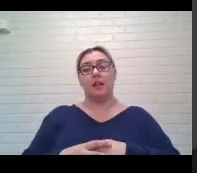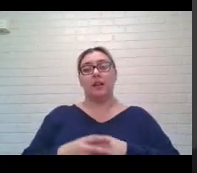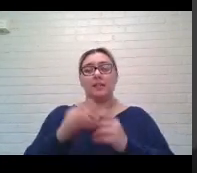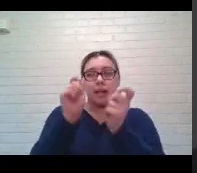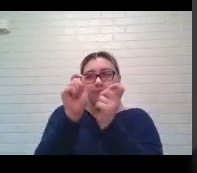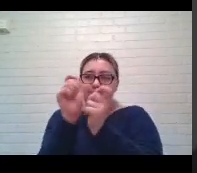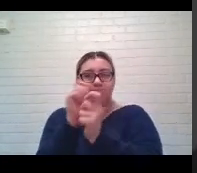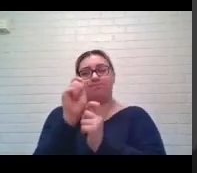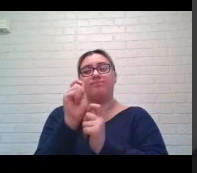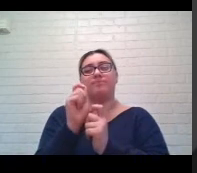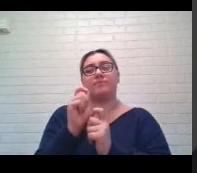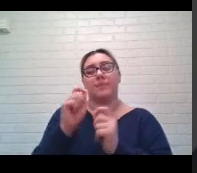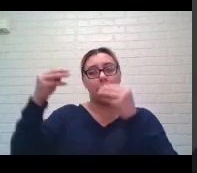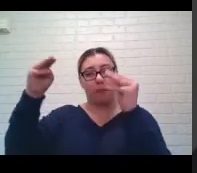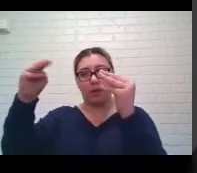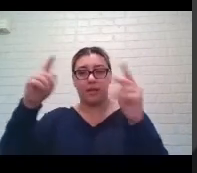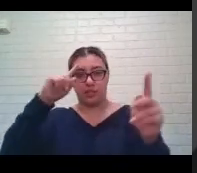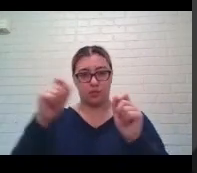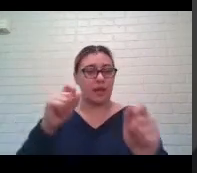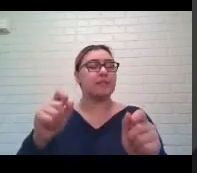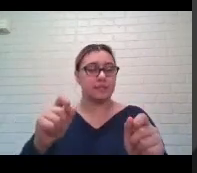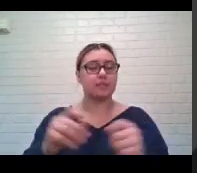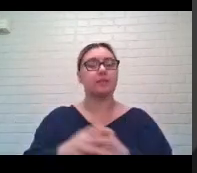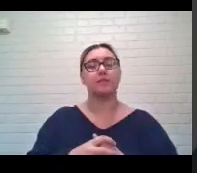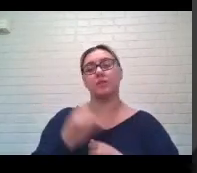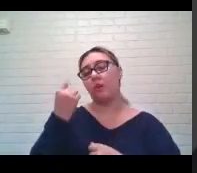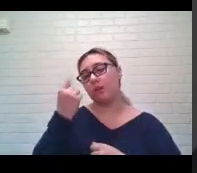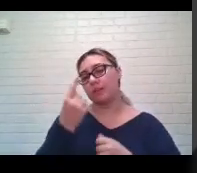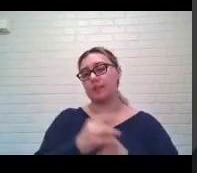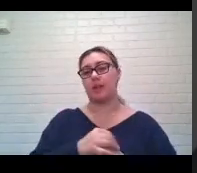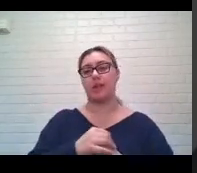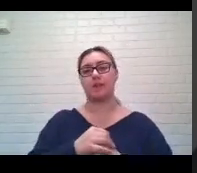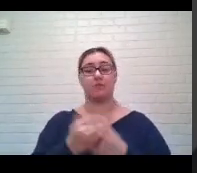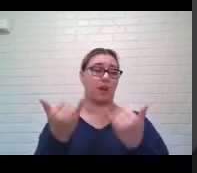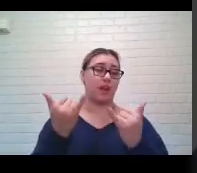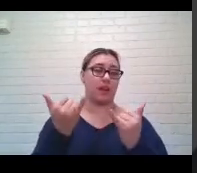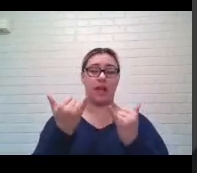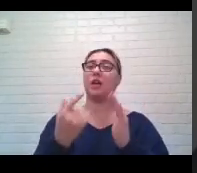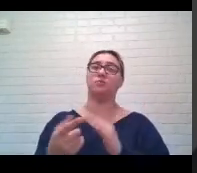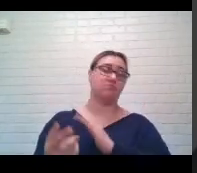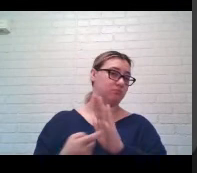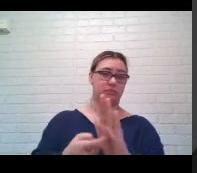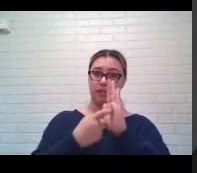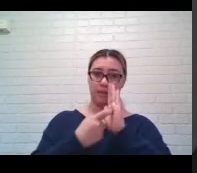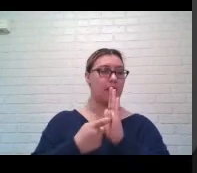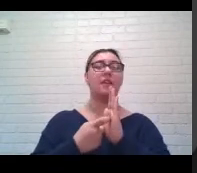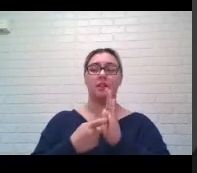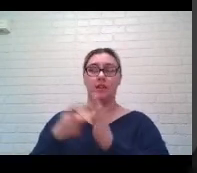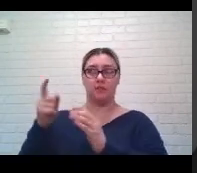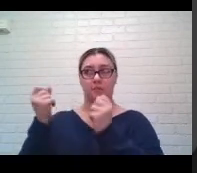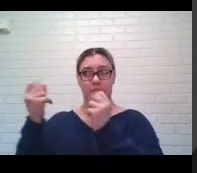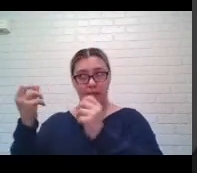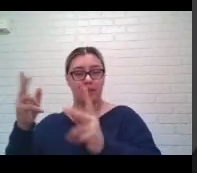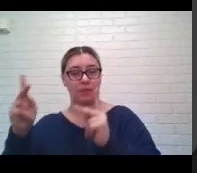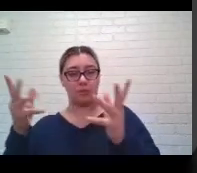saying that what are the products which are highly in demand by the customers? How do we put offers on certain